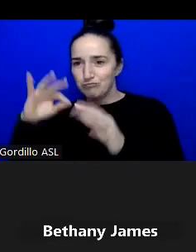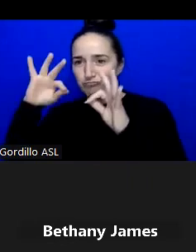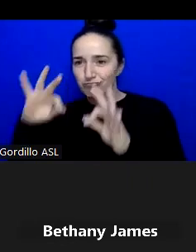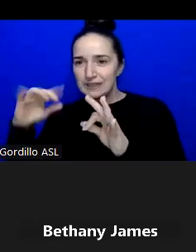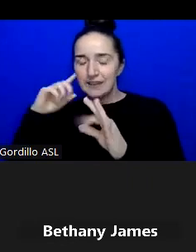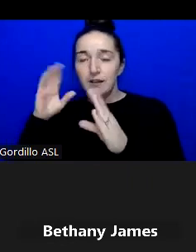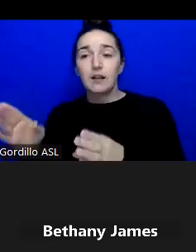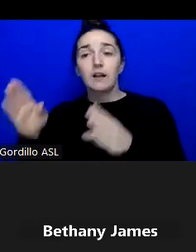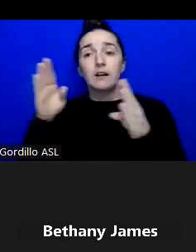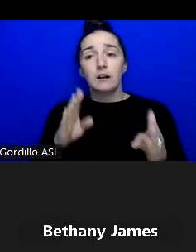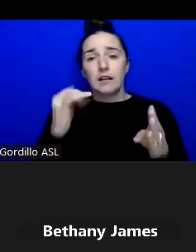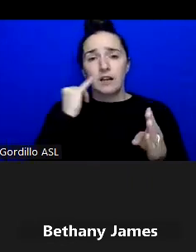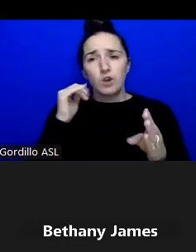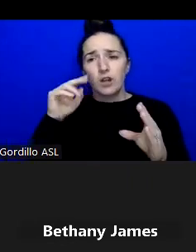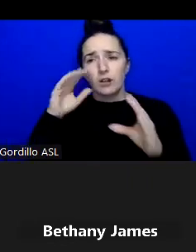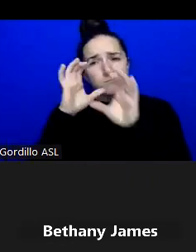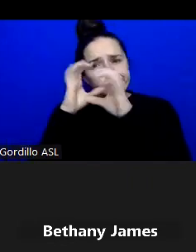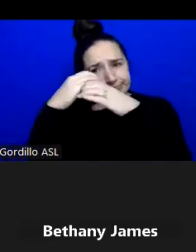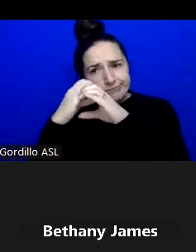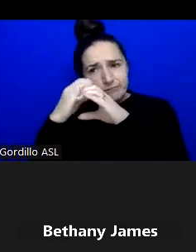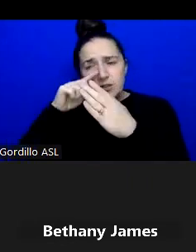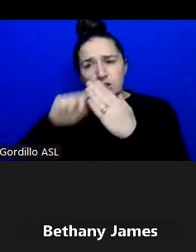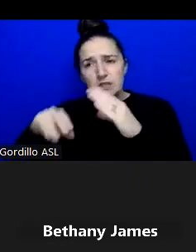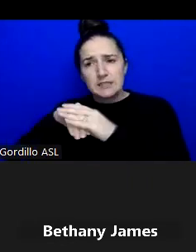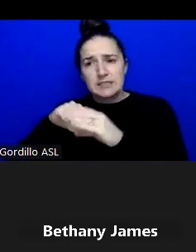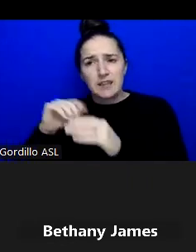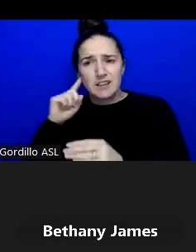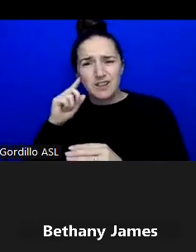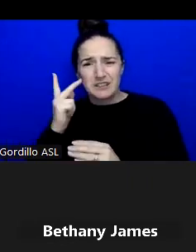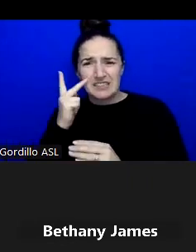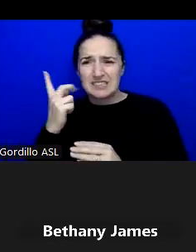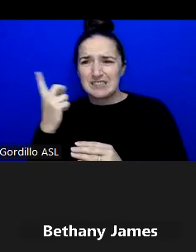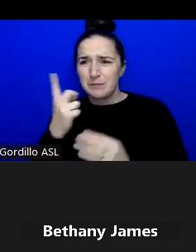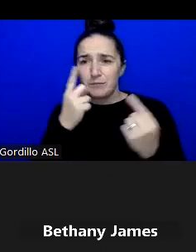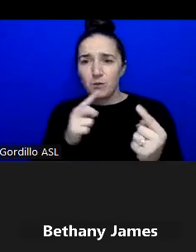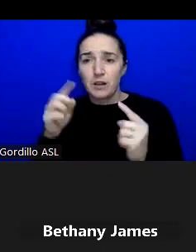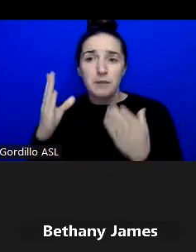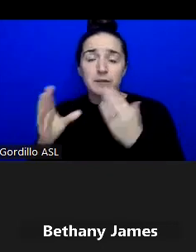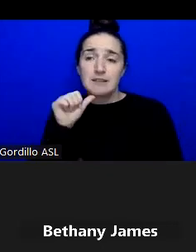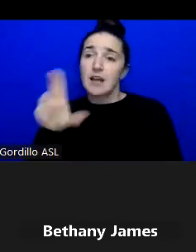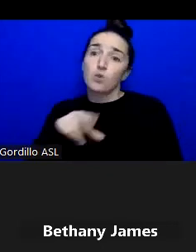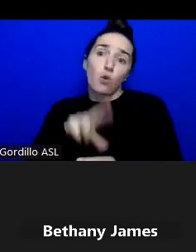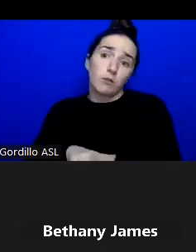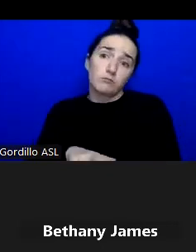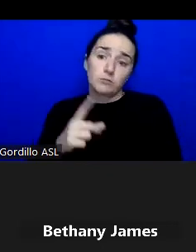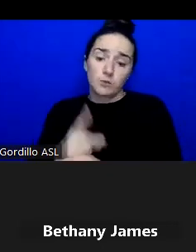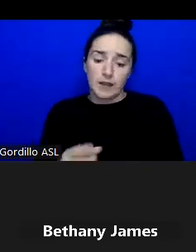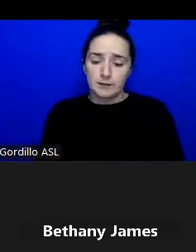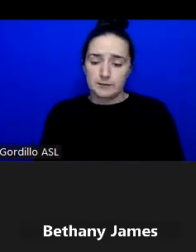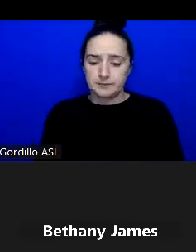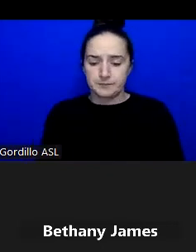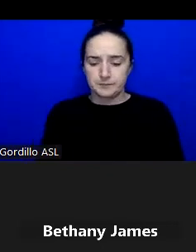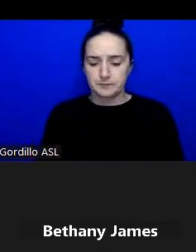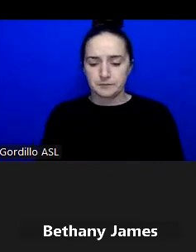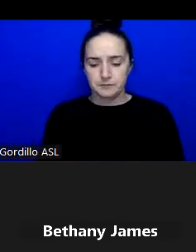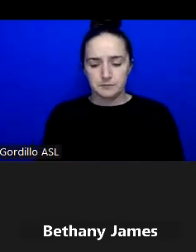ear and we see that maybe there's not something, there's something that's going on that's maybe abnormal, right? So on the left side, we're